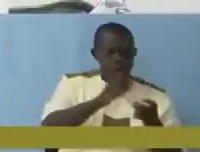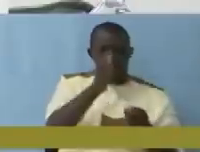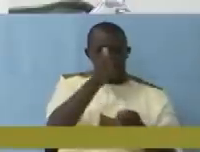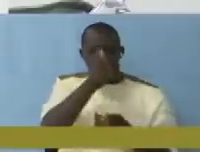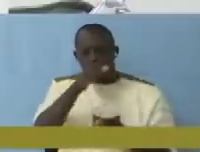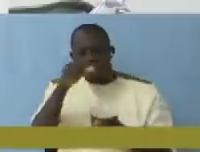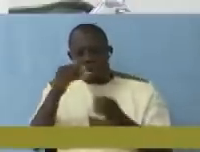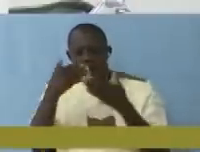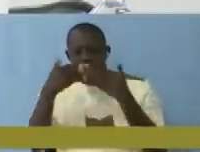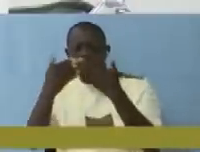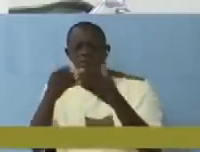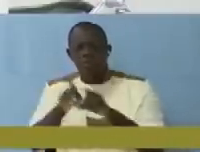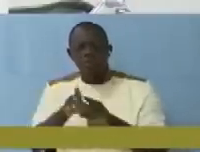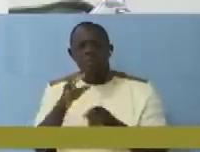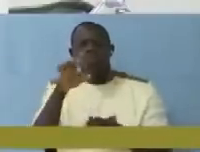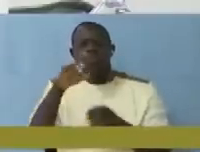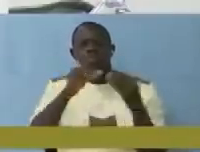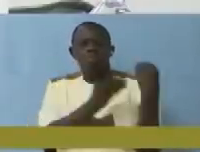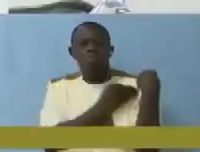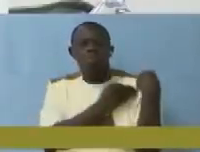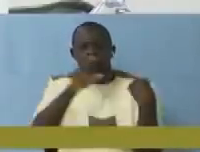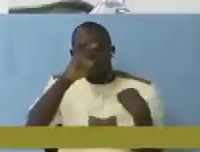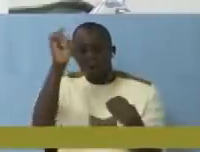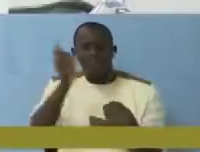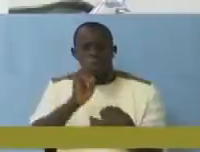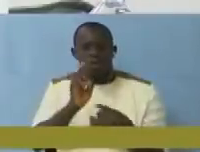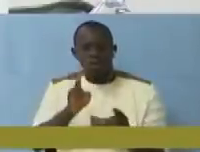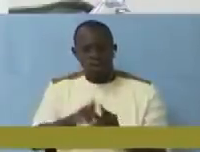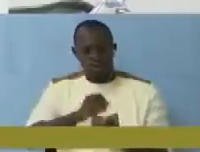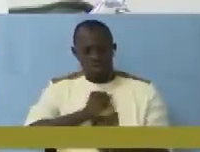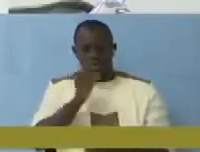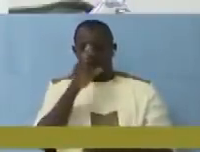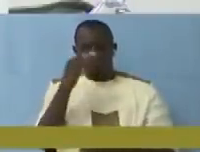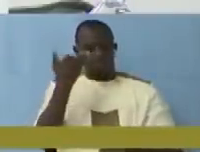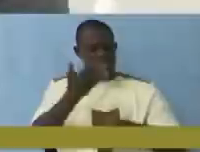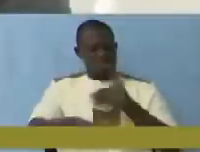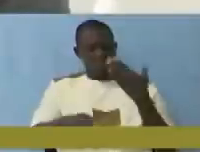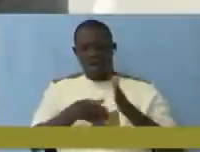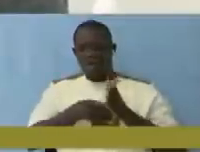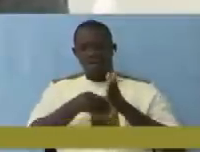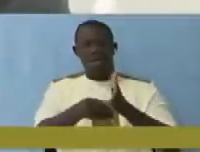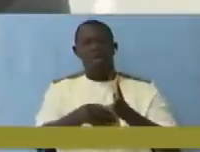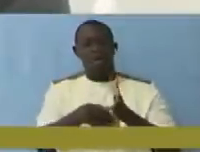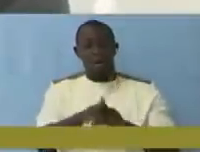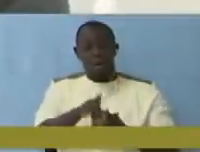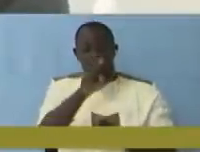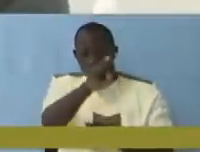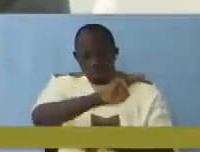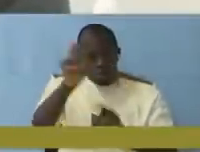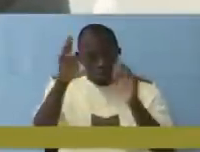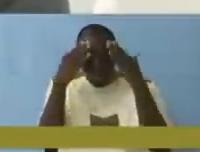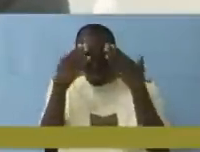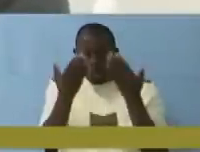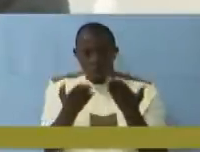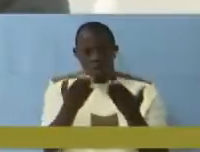manyamen. I've never heard of that department. Nene mo bunda nyaton kay. So you do not know what they do?